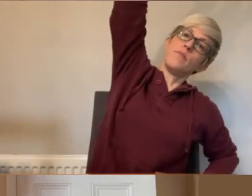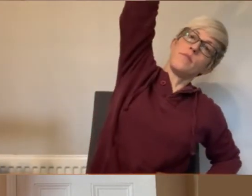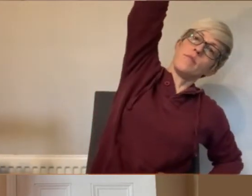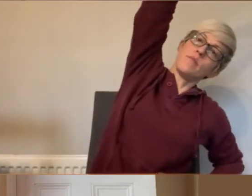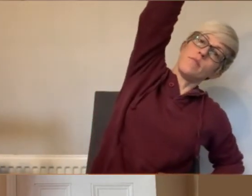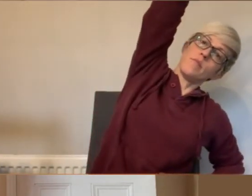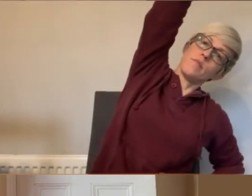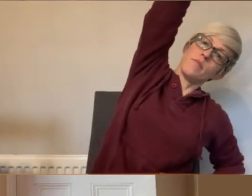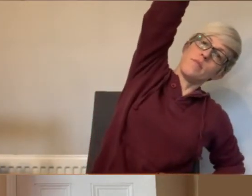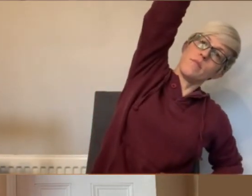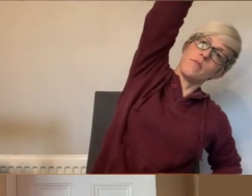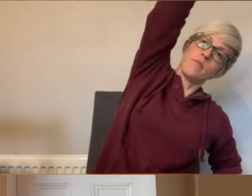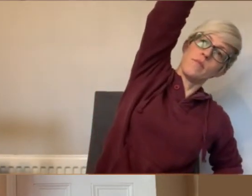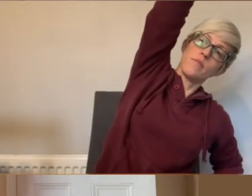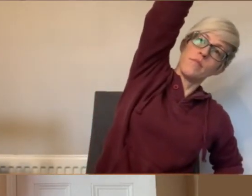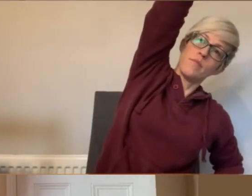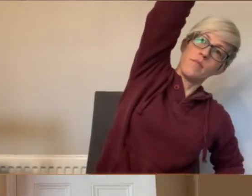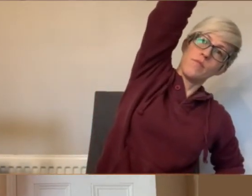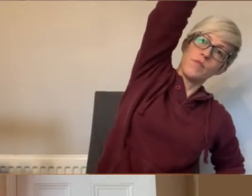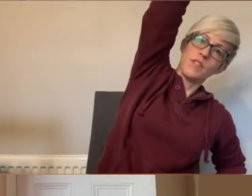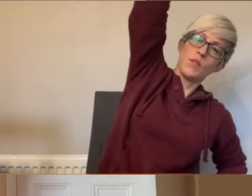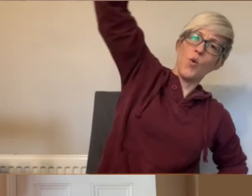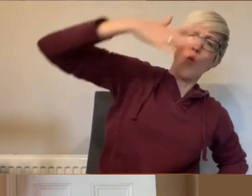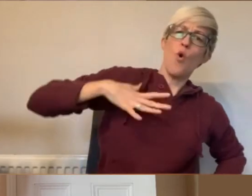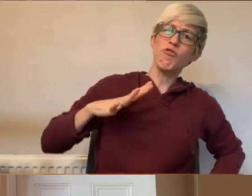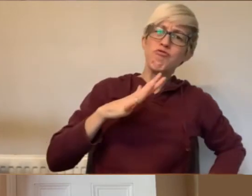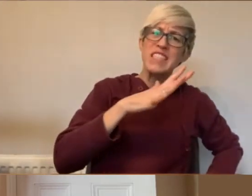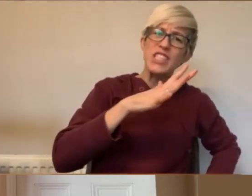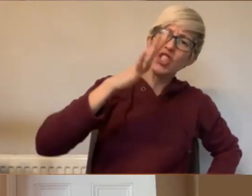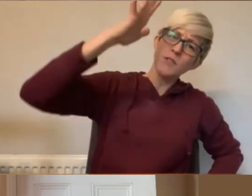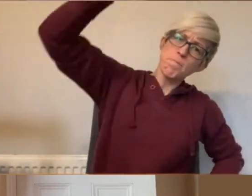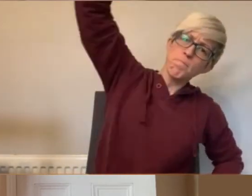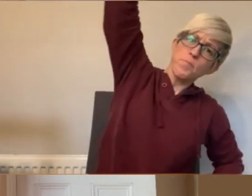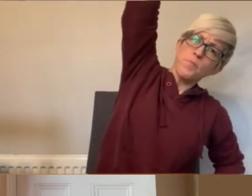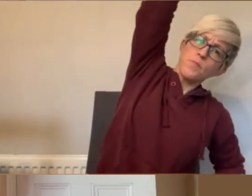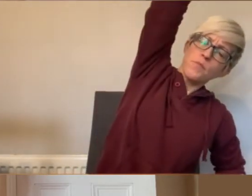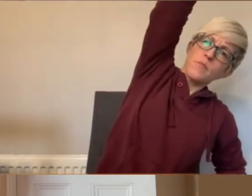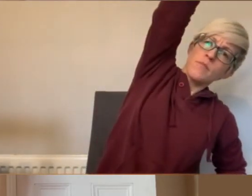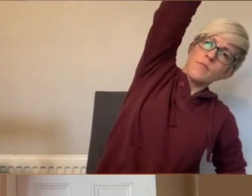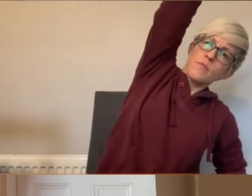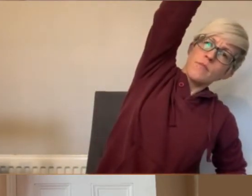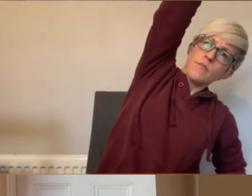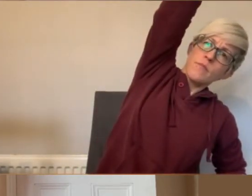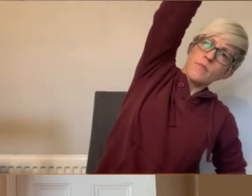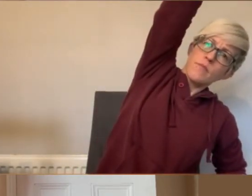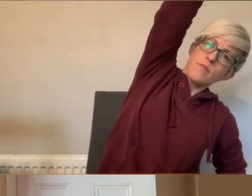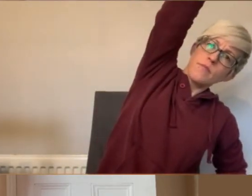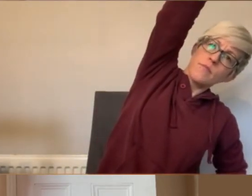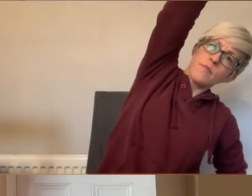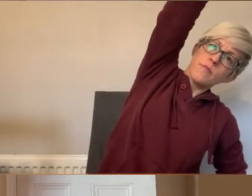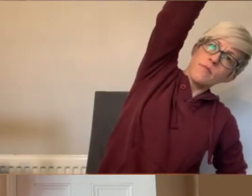our body. Keep pressing into your feet. Reach away with those right fingertips